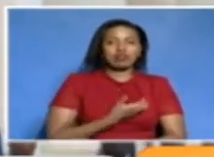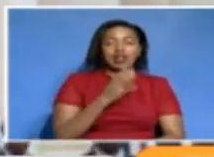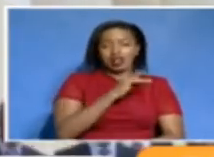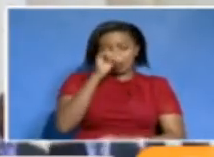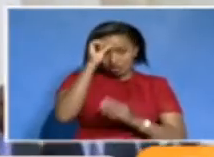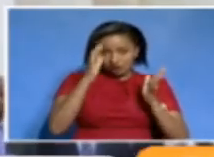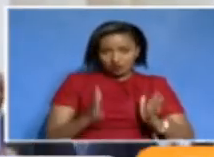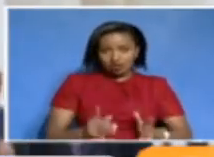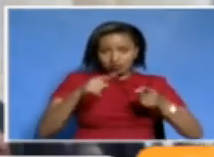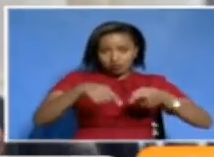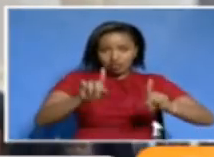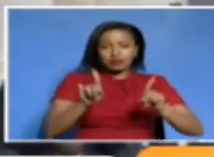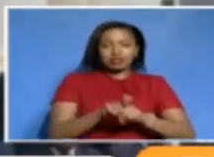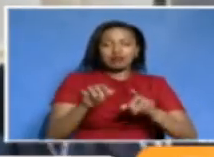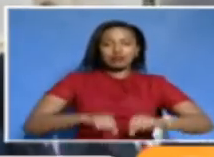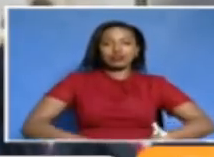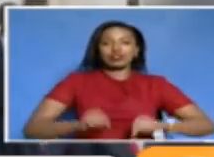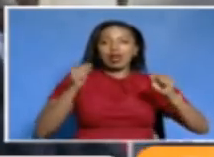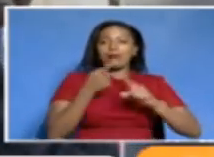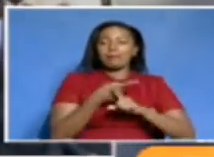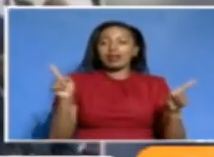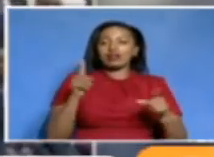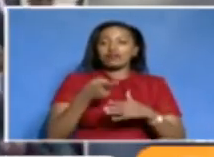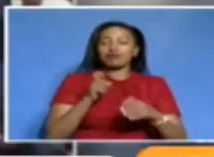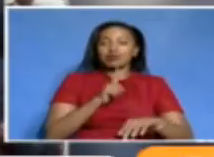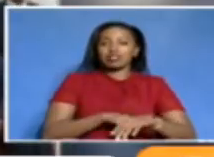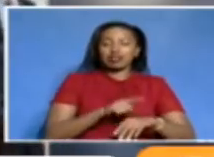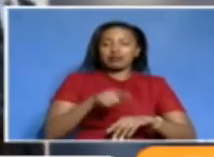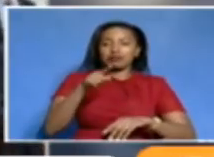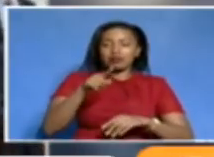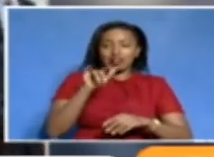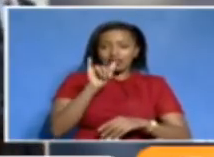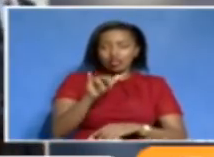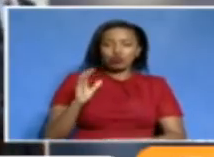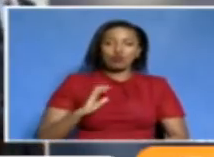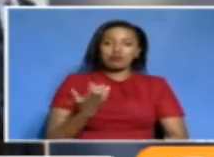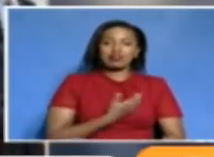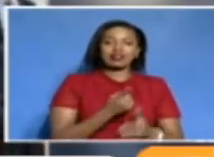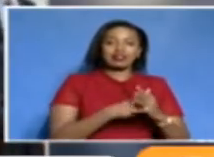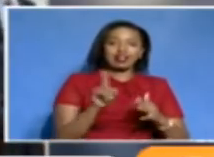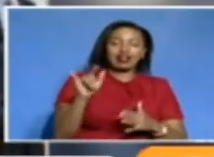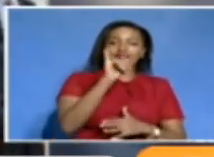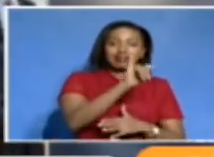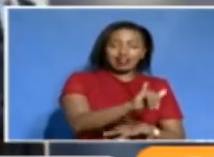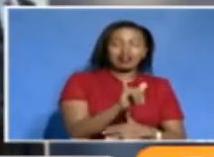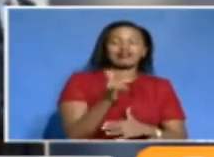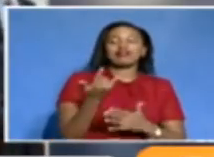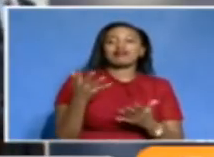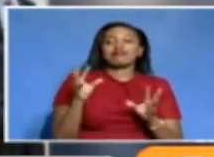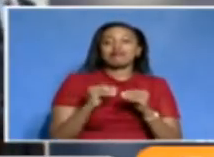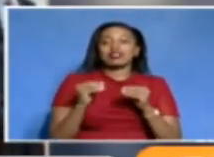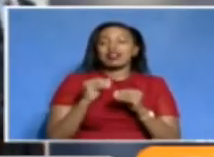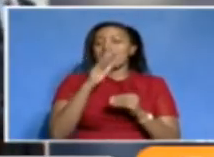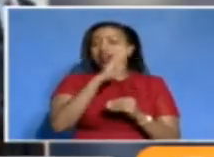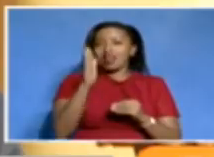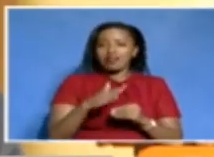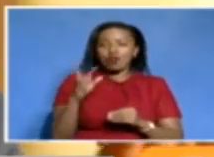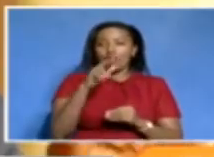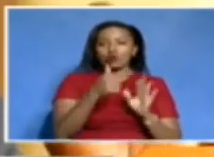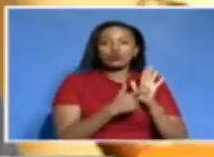committee. But ever since its inception, the Nairobi Regeneration Committee has not been public with the progress of their